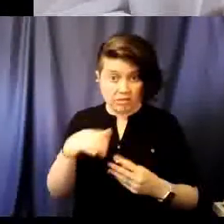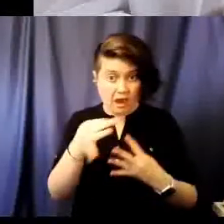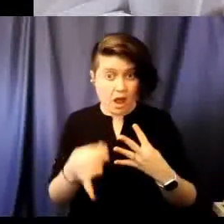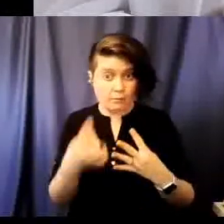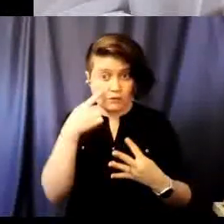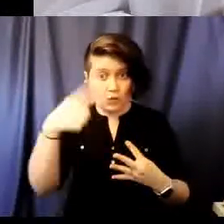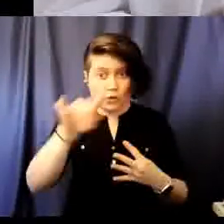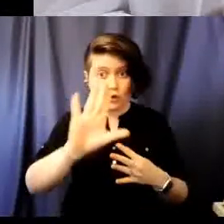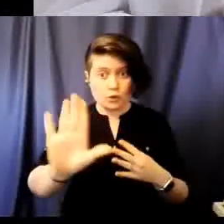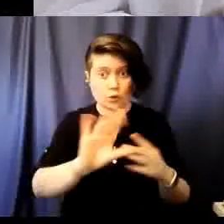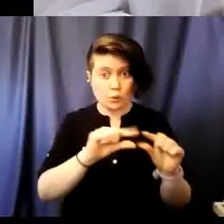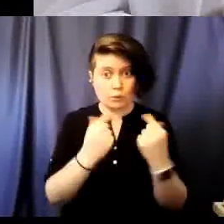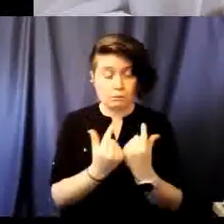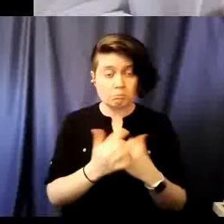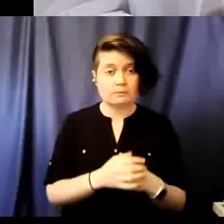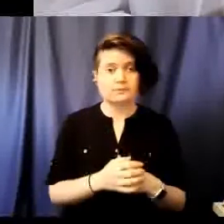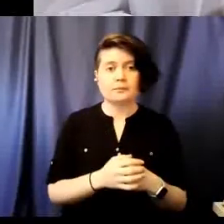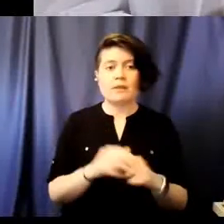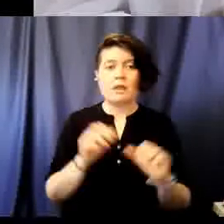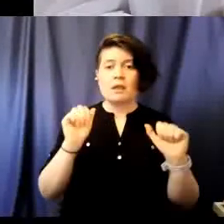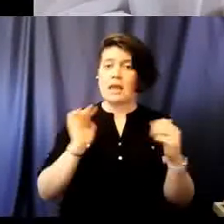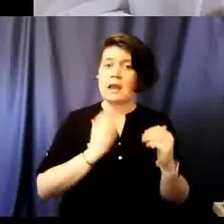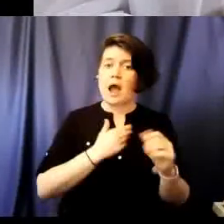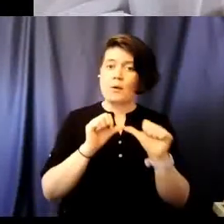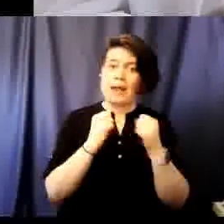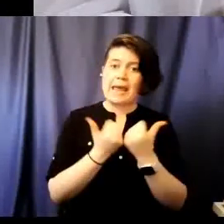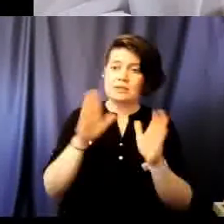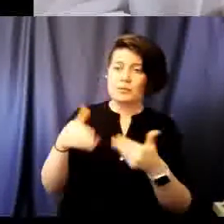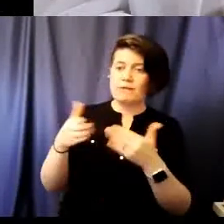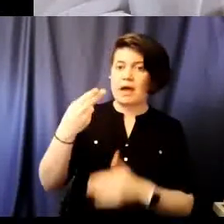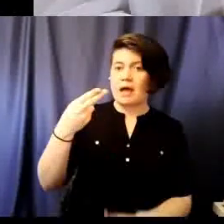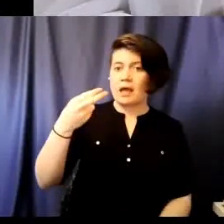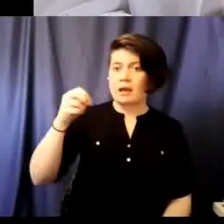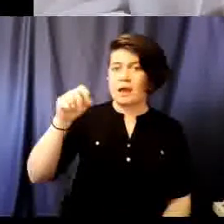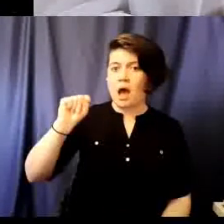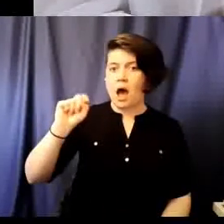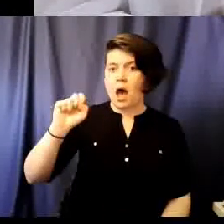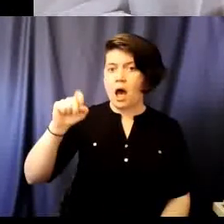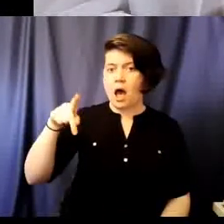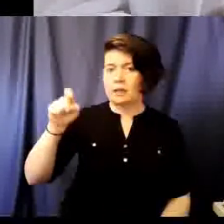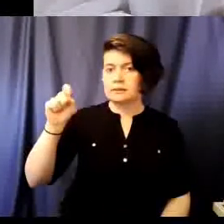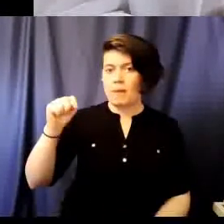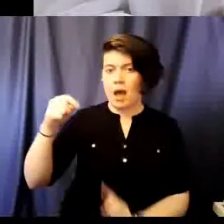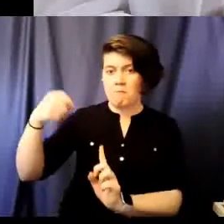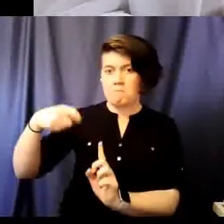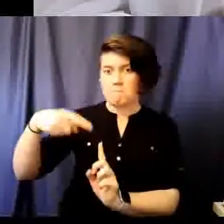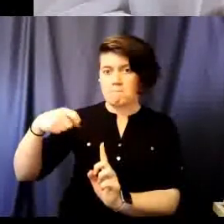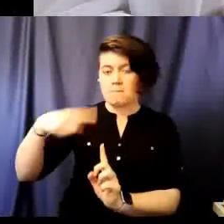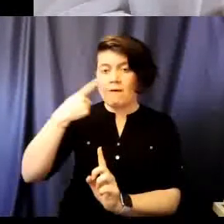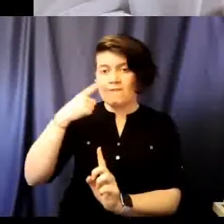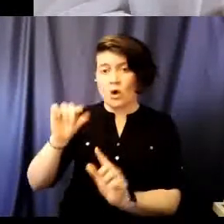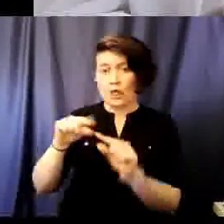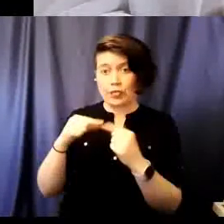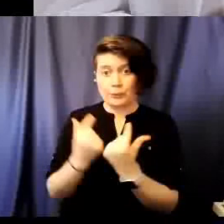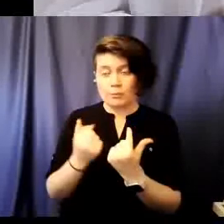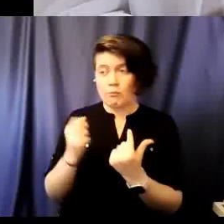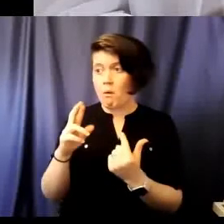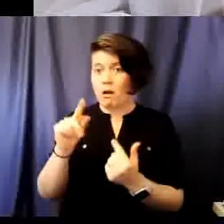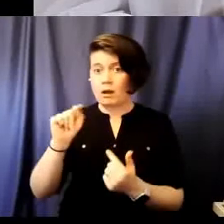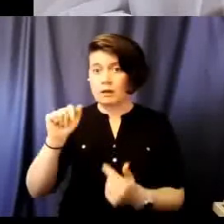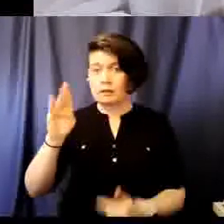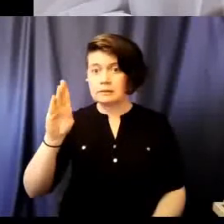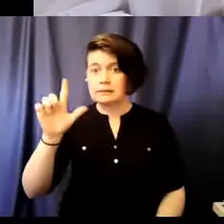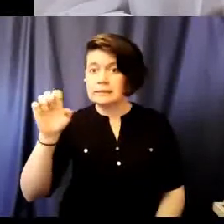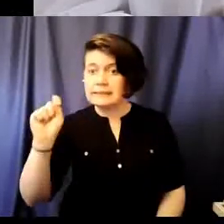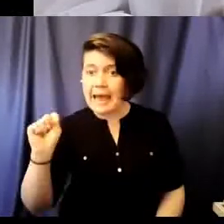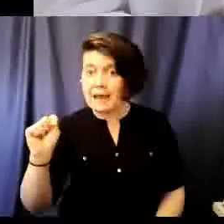Can we get our agencies to provide a hotspot or a laptop or a tablet for the duration of the group and maybe even beyond? Is